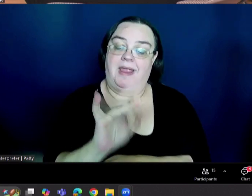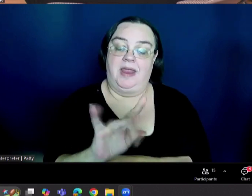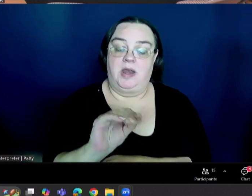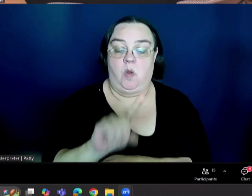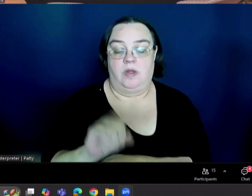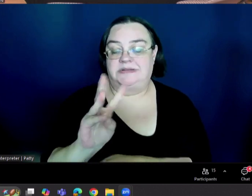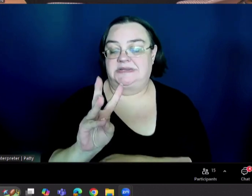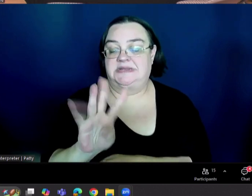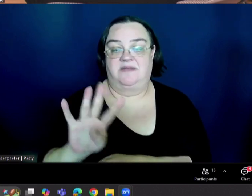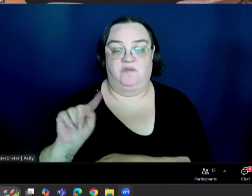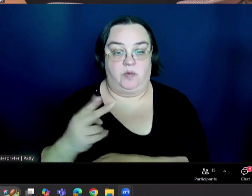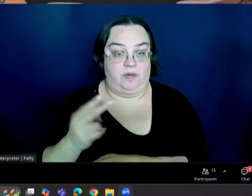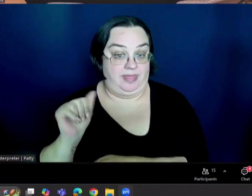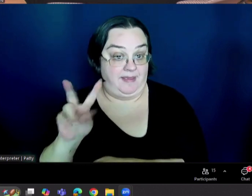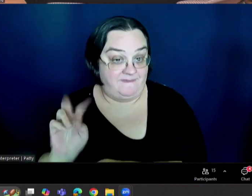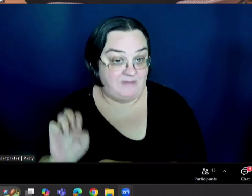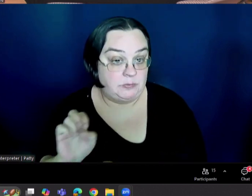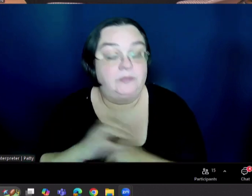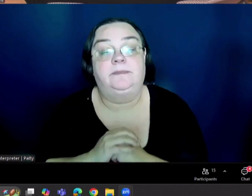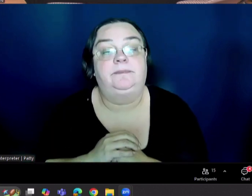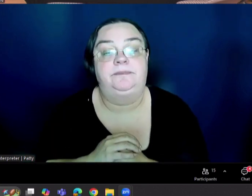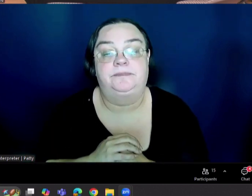Avenue.